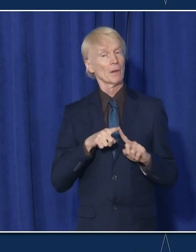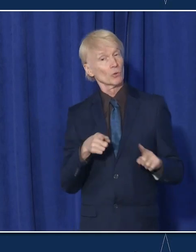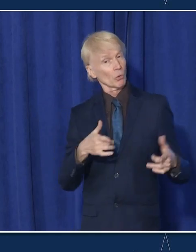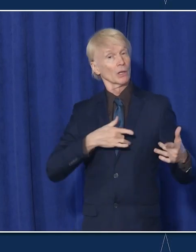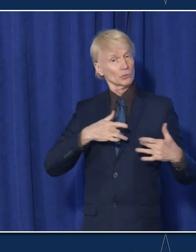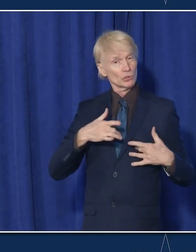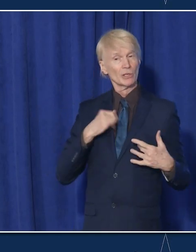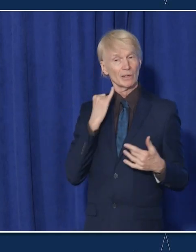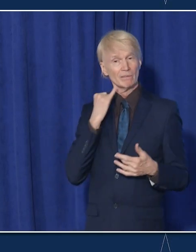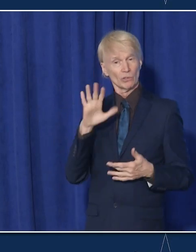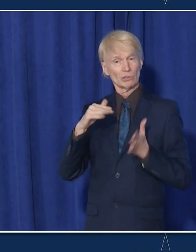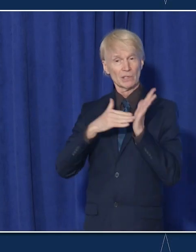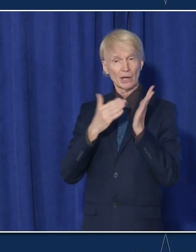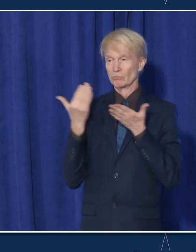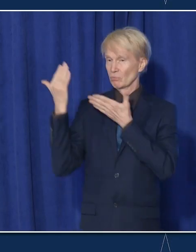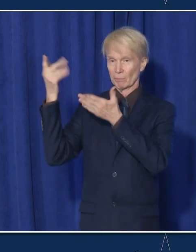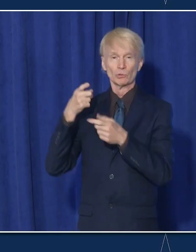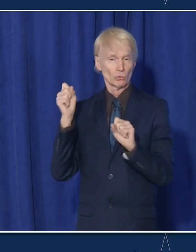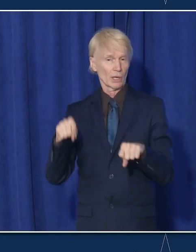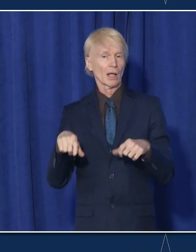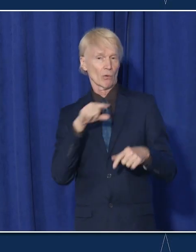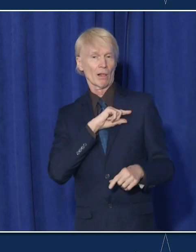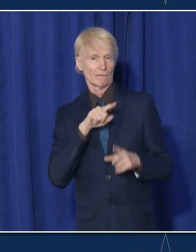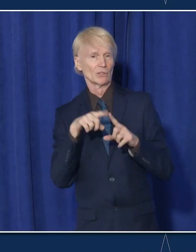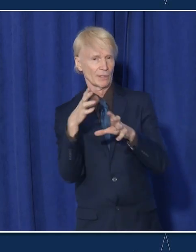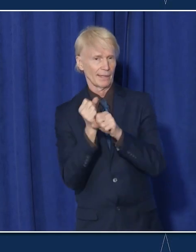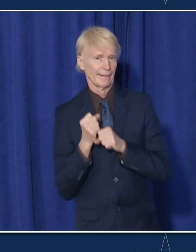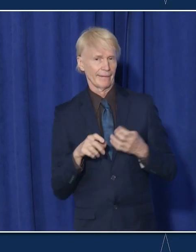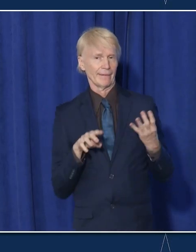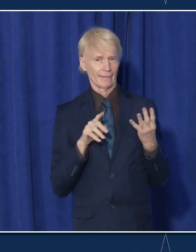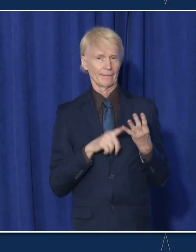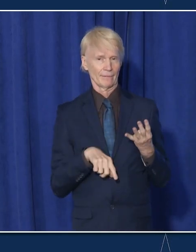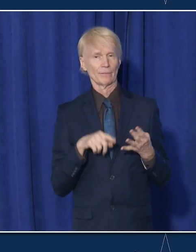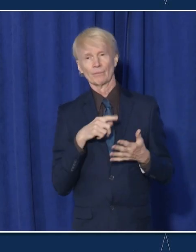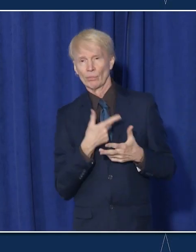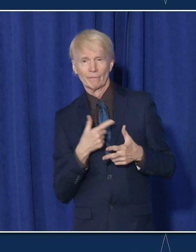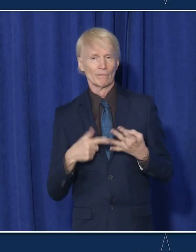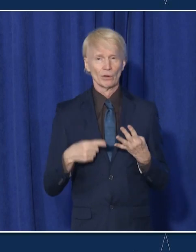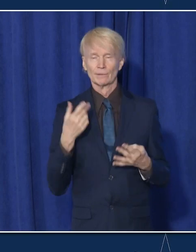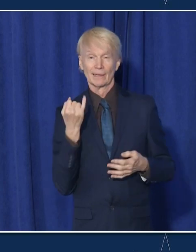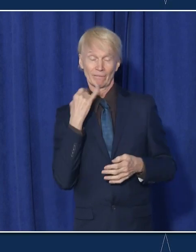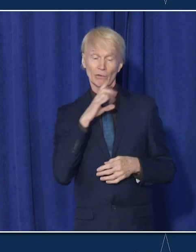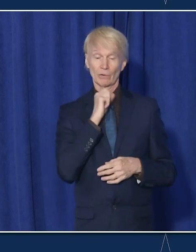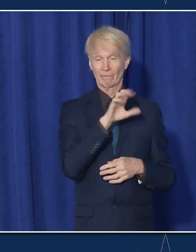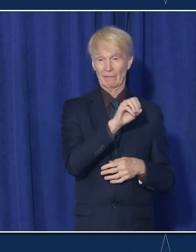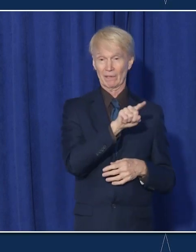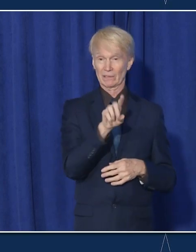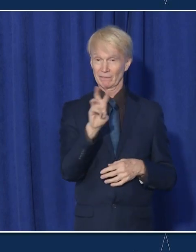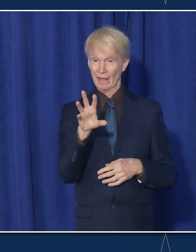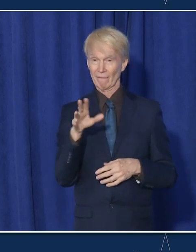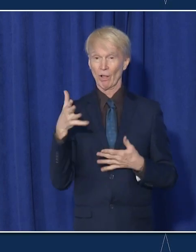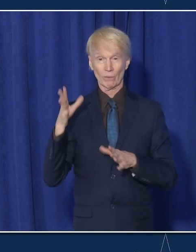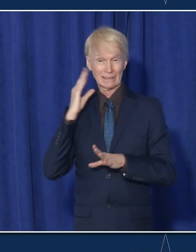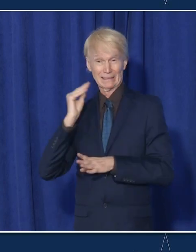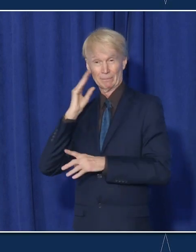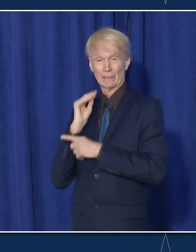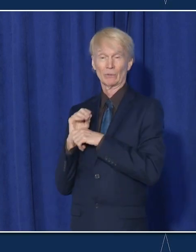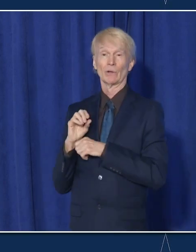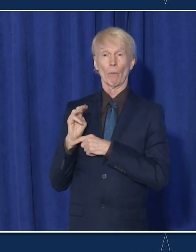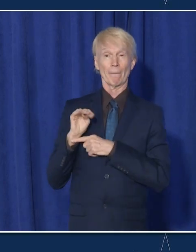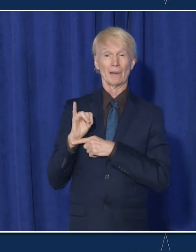certainly if their doctor recommends it, can get it. I would say, especially if somebody in that 50 to 65 had Omicron, there's probably not a